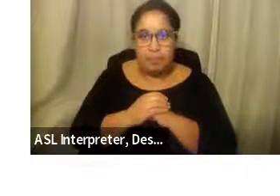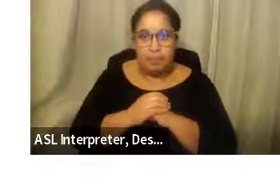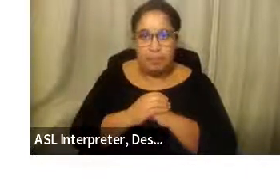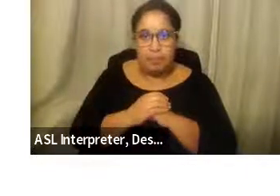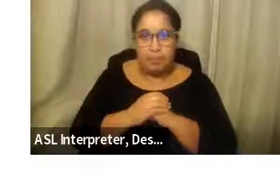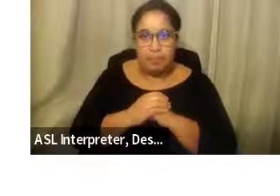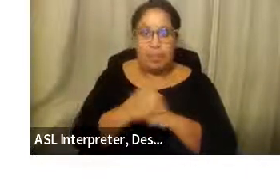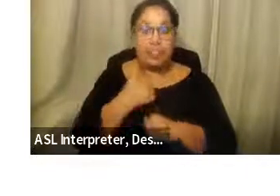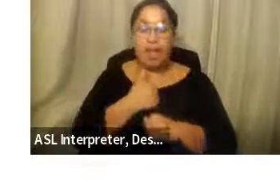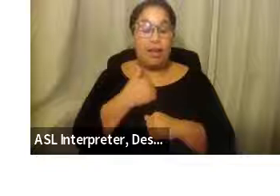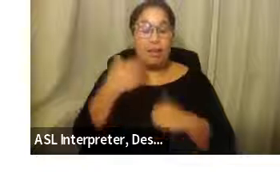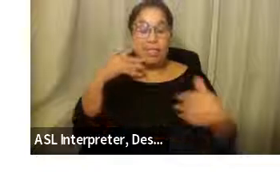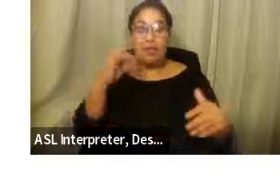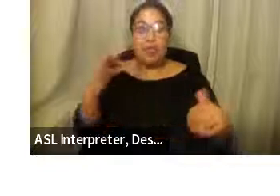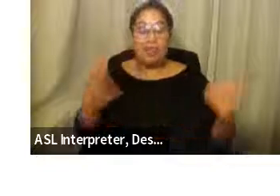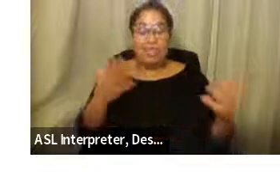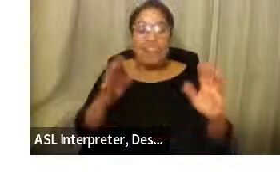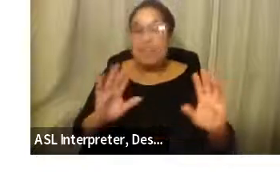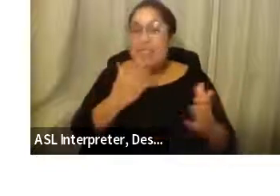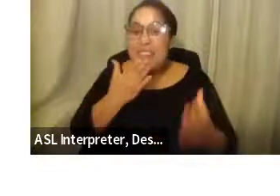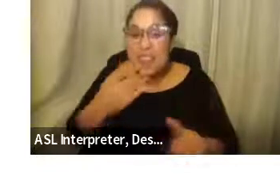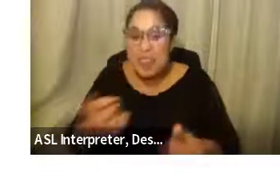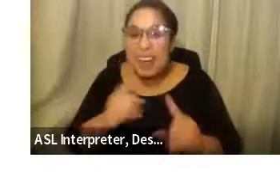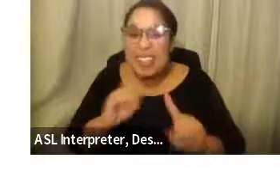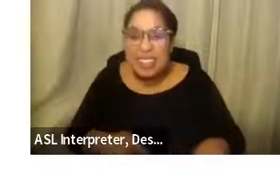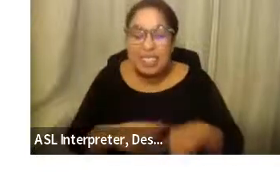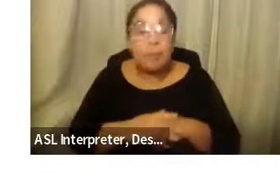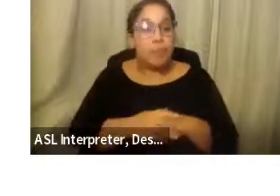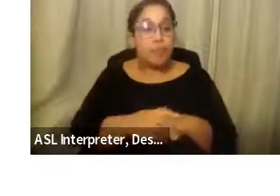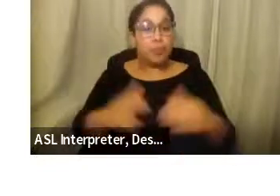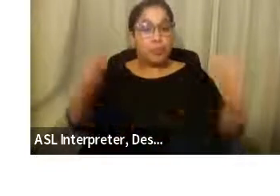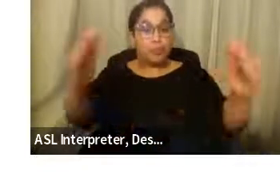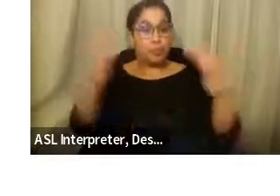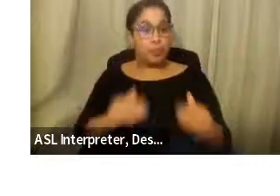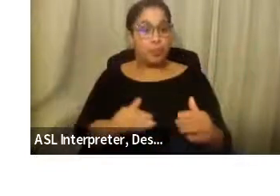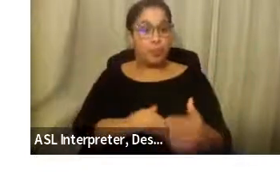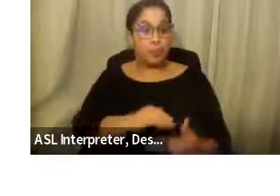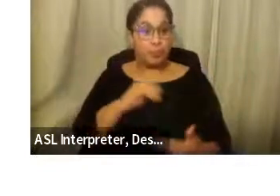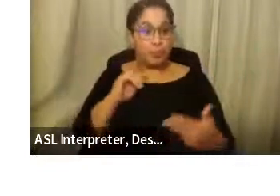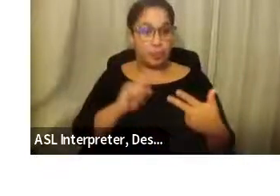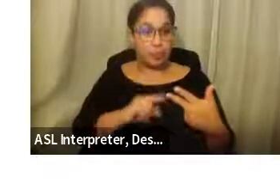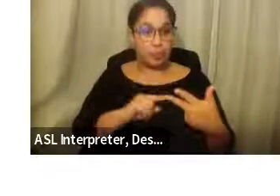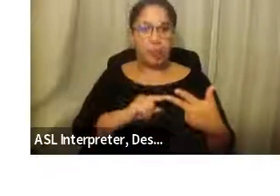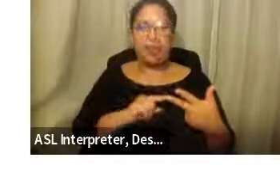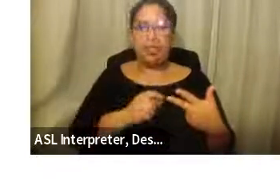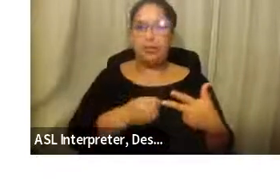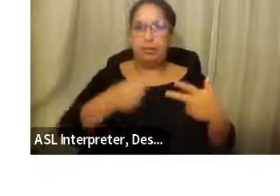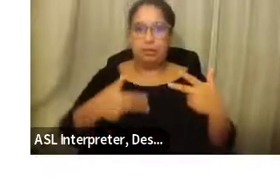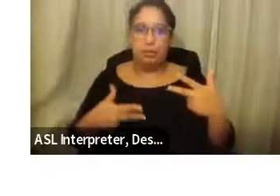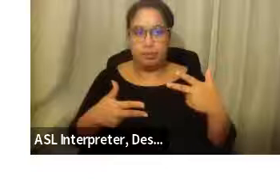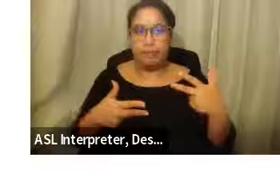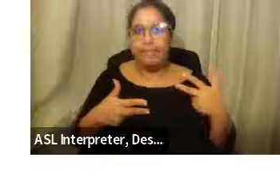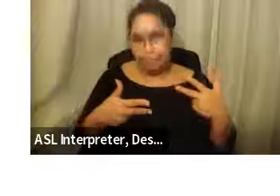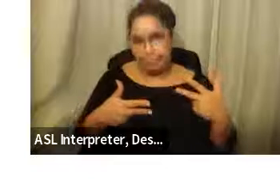So I was muted. Great. Thank you so much for that. Okay, next question. This is a multi-part question, and this came in